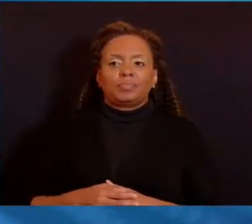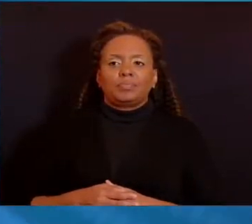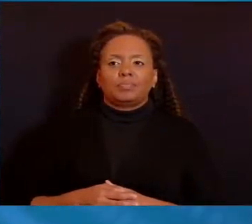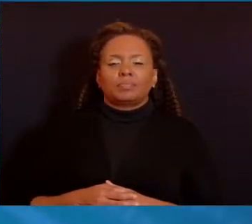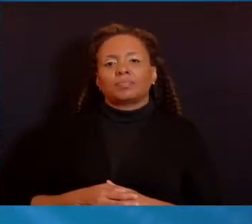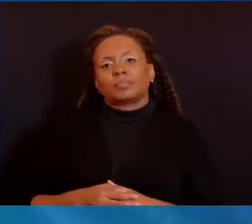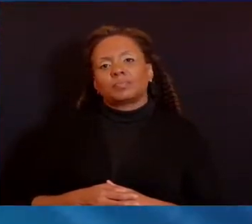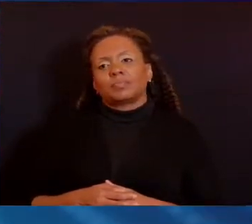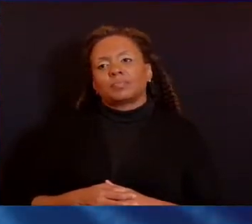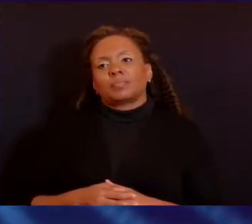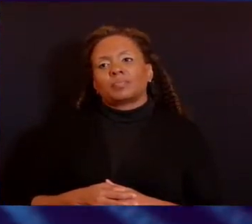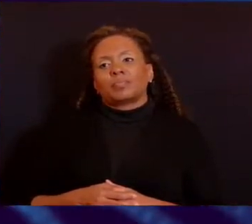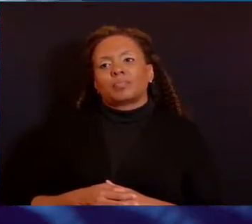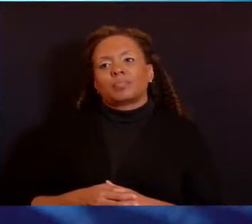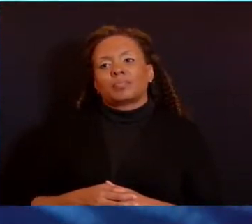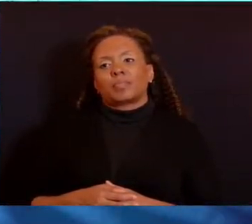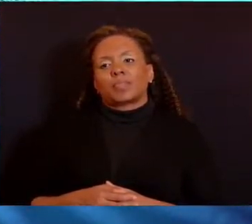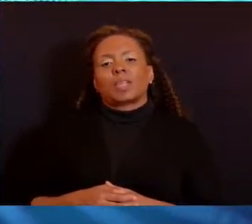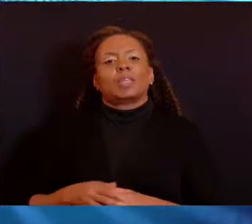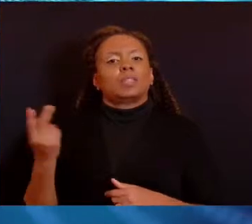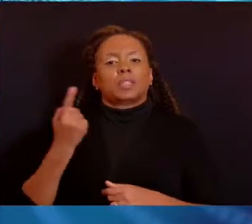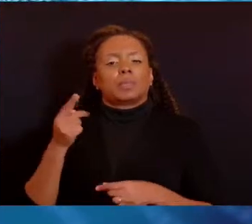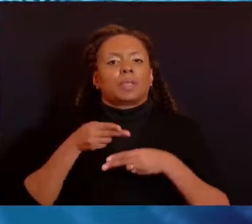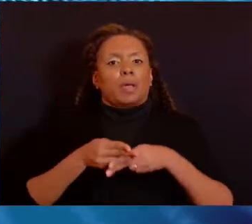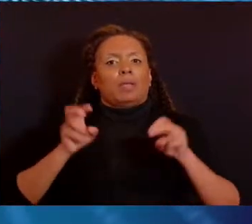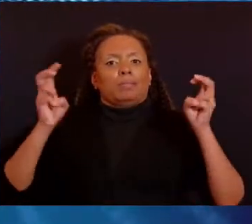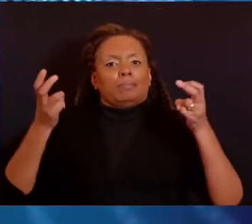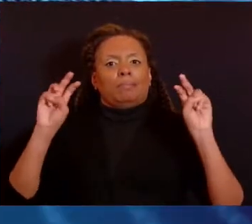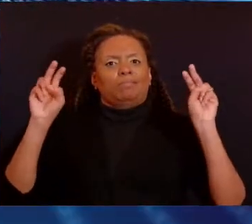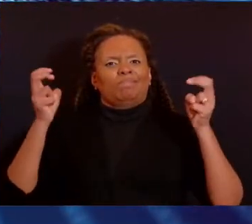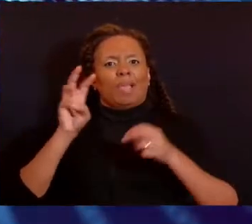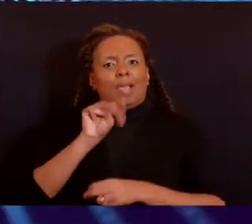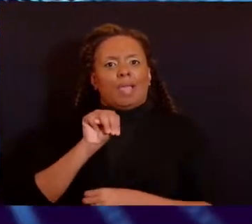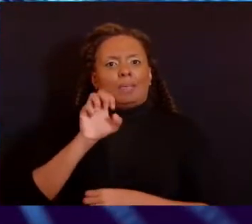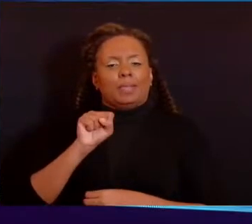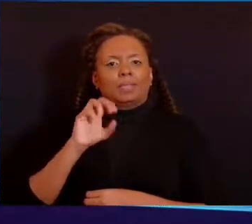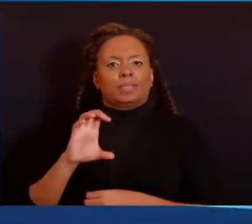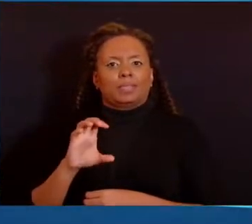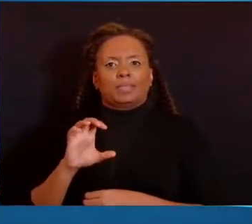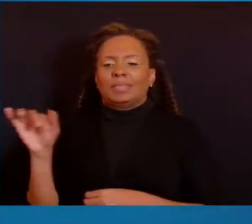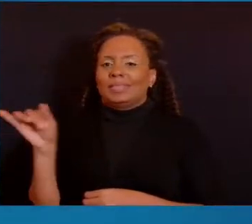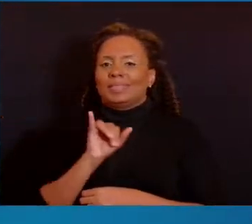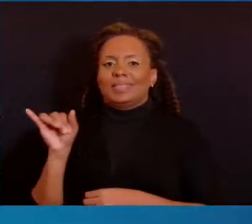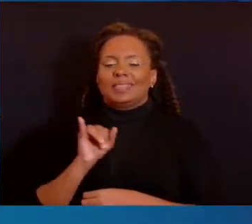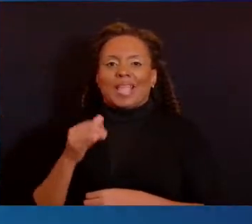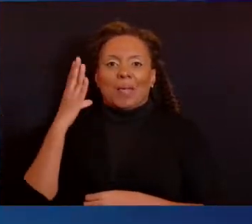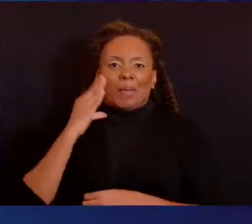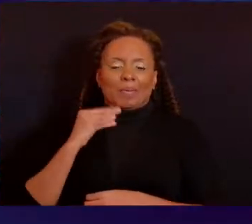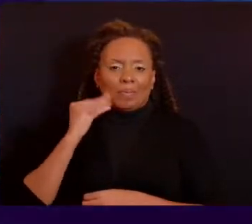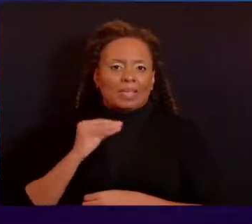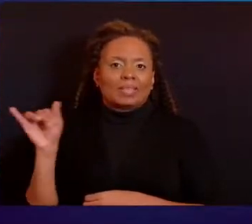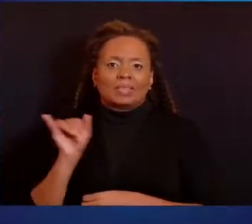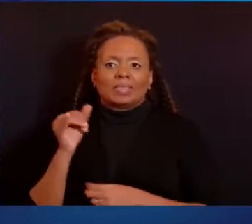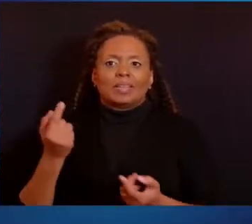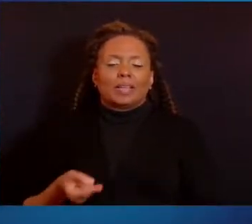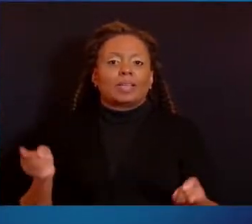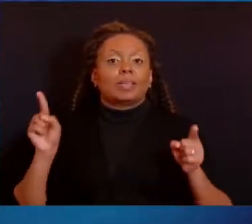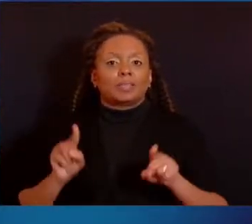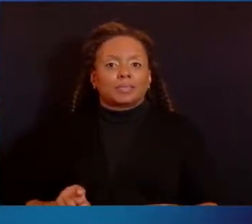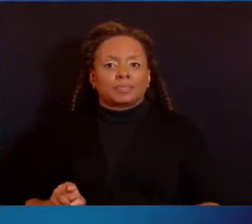MSC, mesoscale convective system, that actually rolled through and did similar kind of damage. But they're not